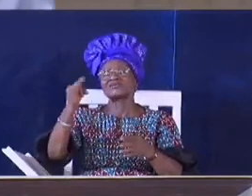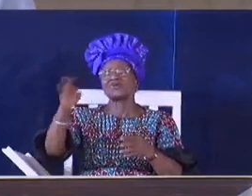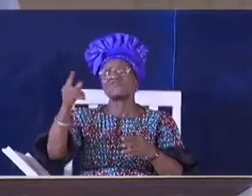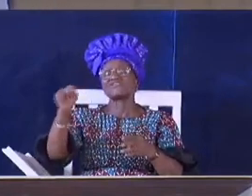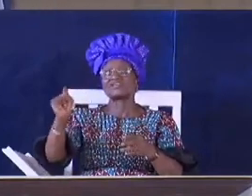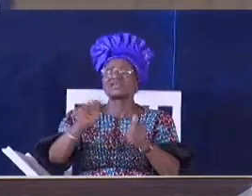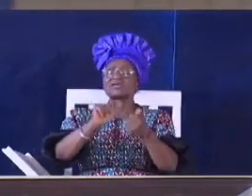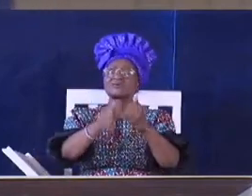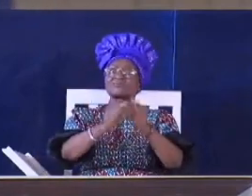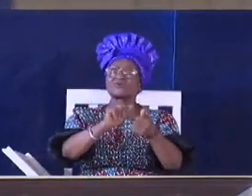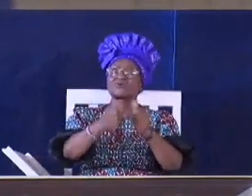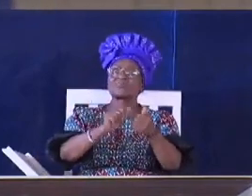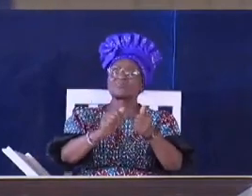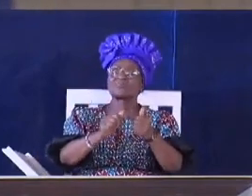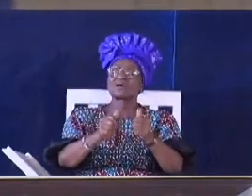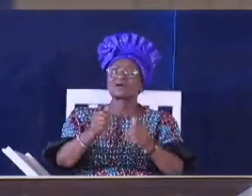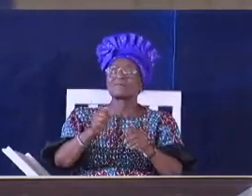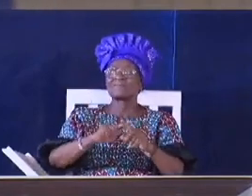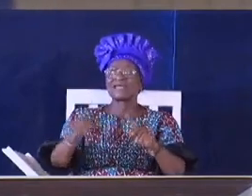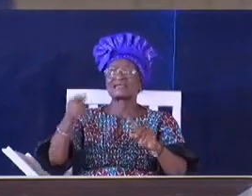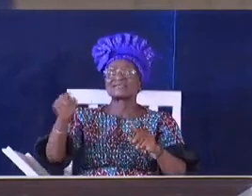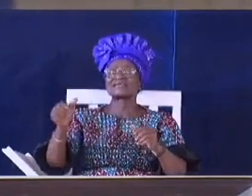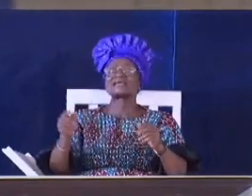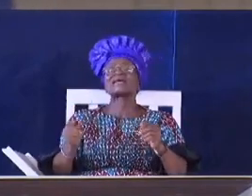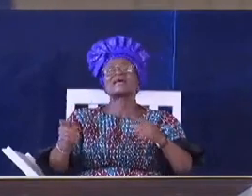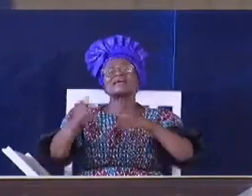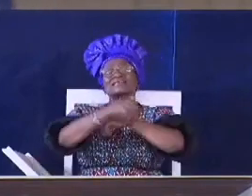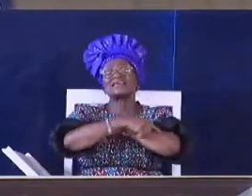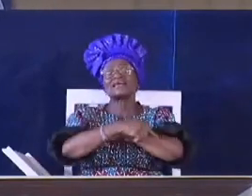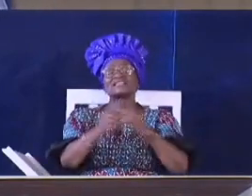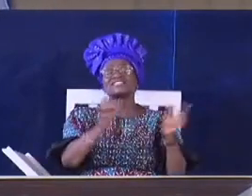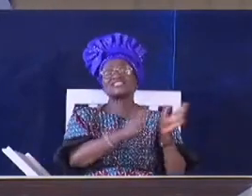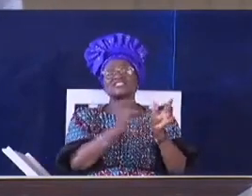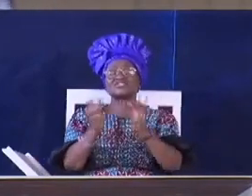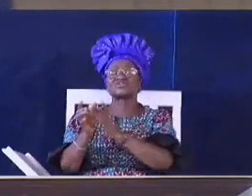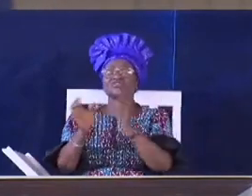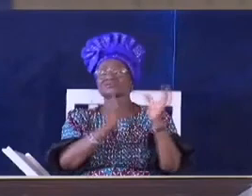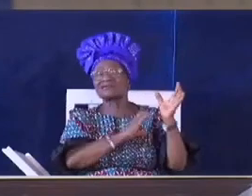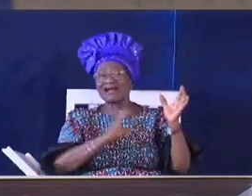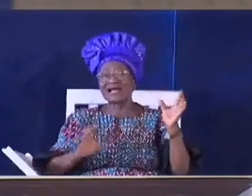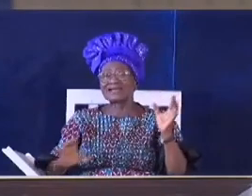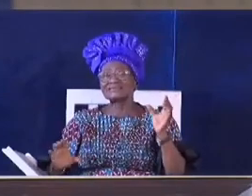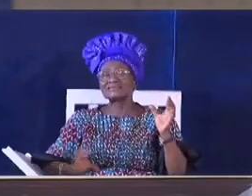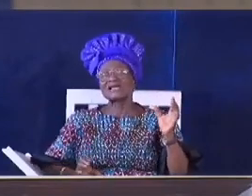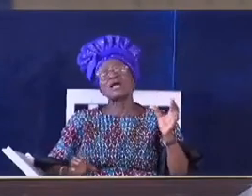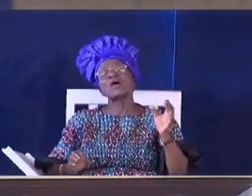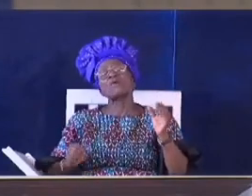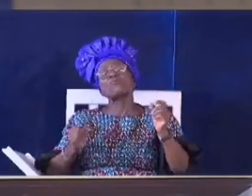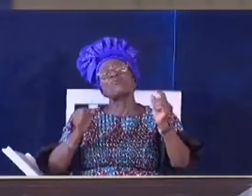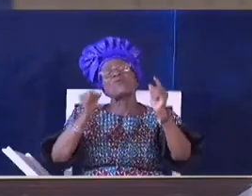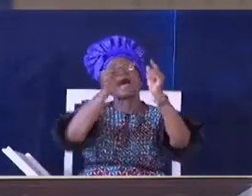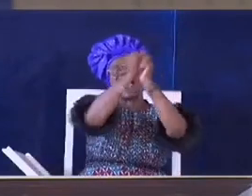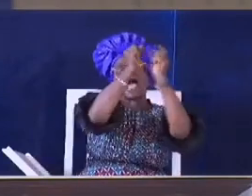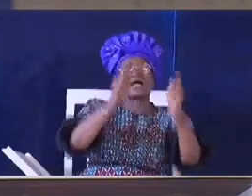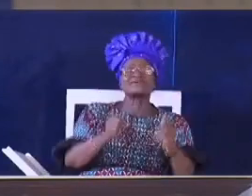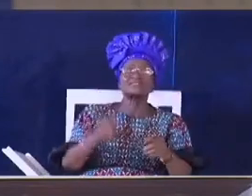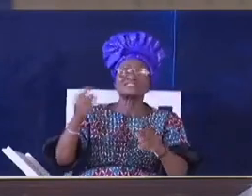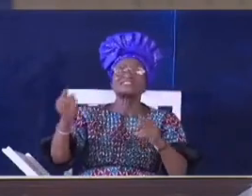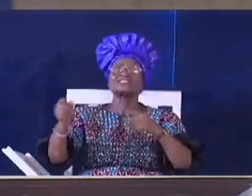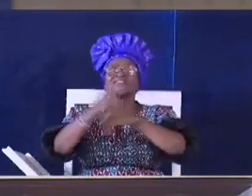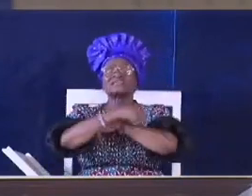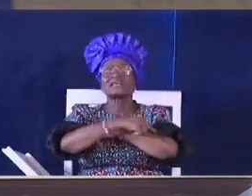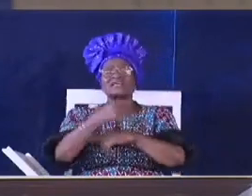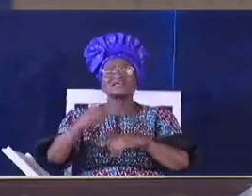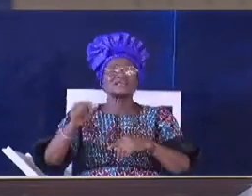But the day Jesus Christ collided, the day that woman had a divine encounter,